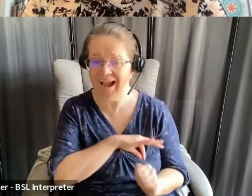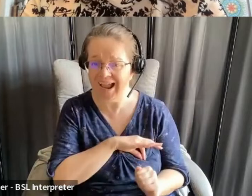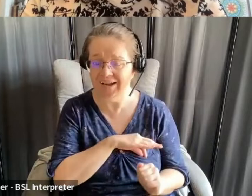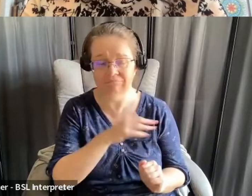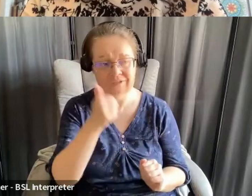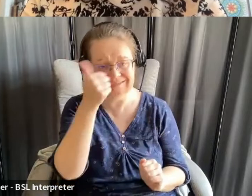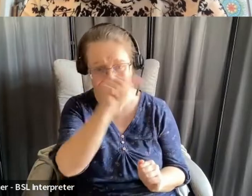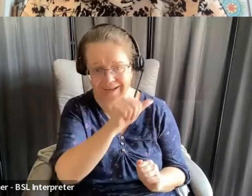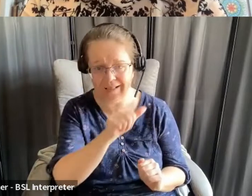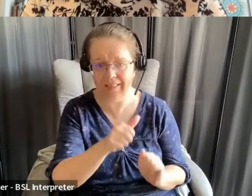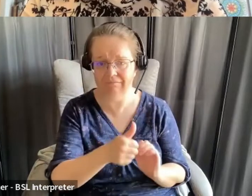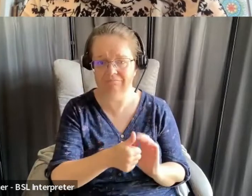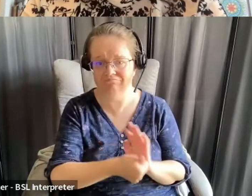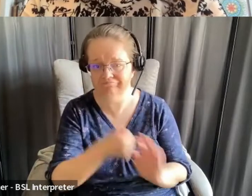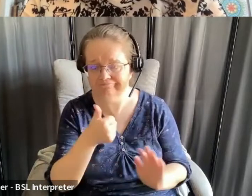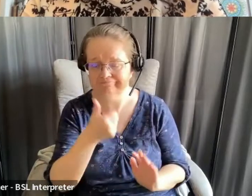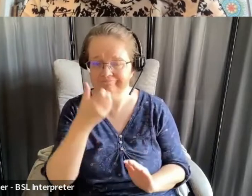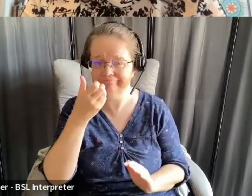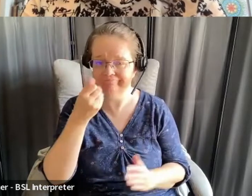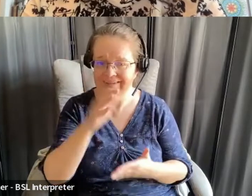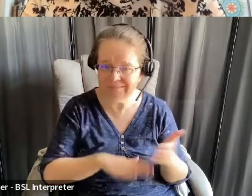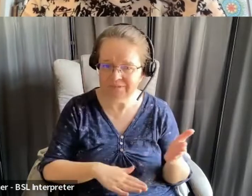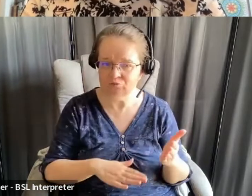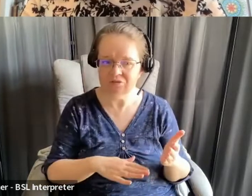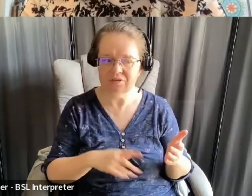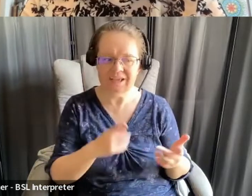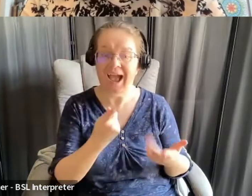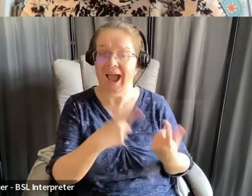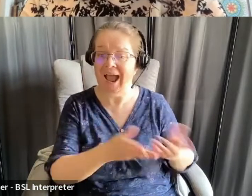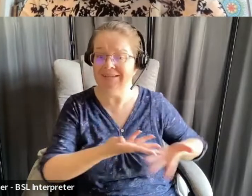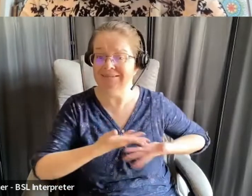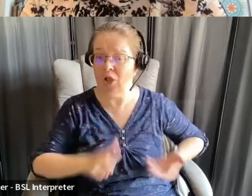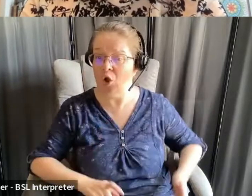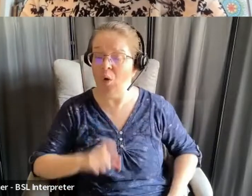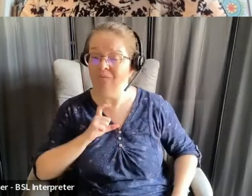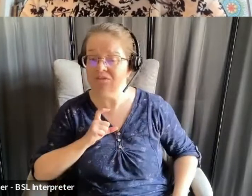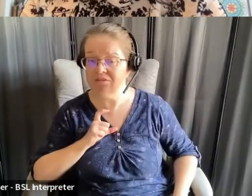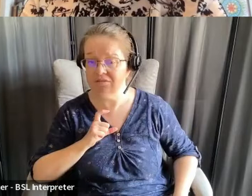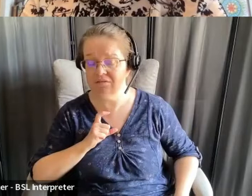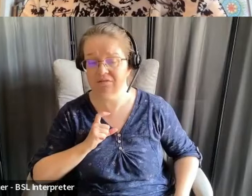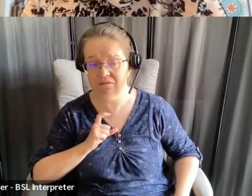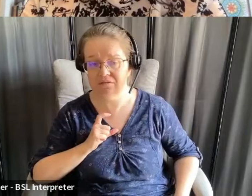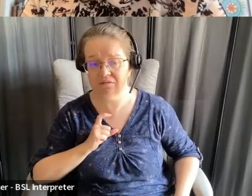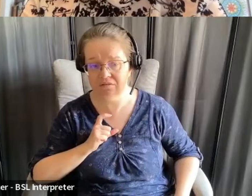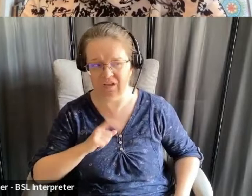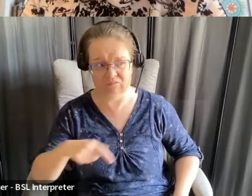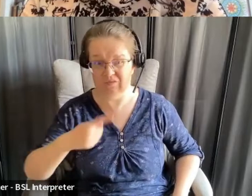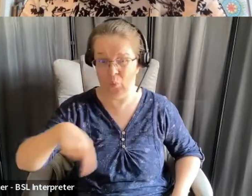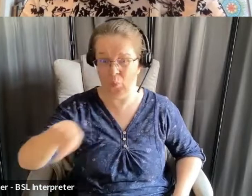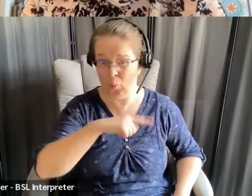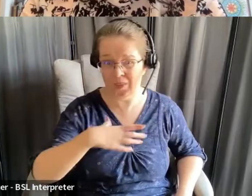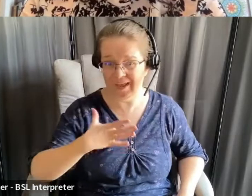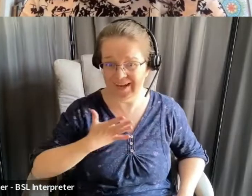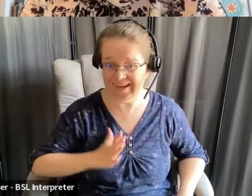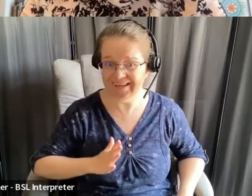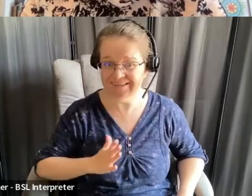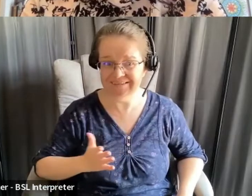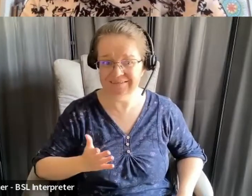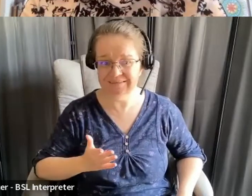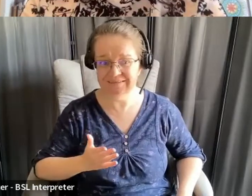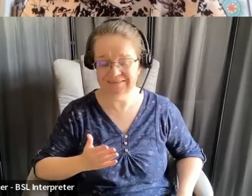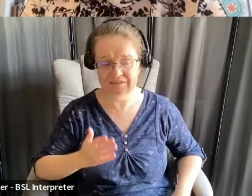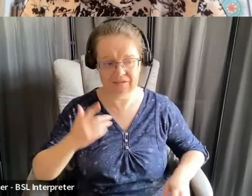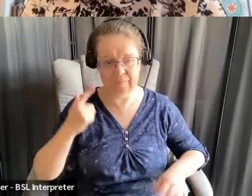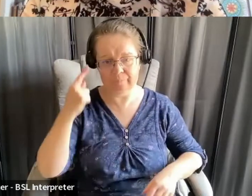experience and bolster one's self-confidence, because what you need, it seems to me, or we all need, particularly